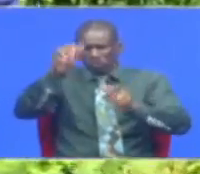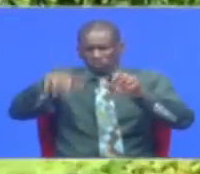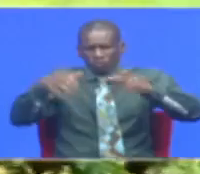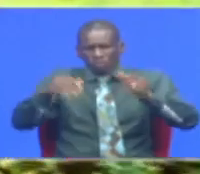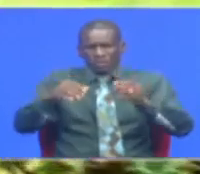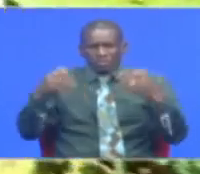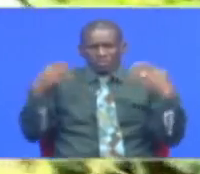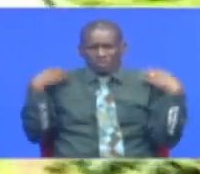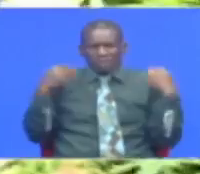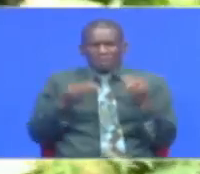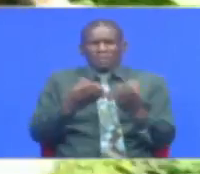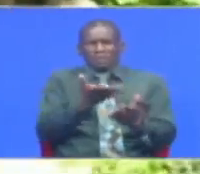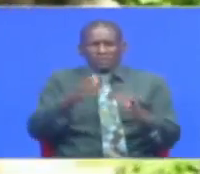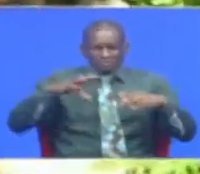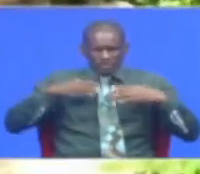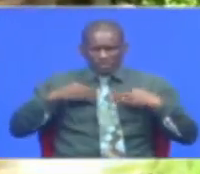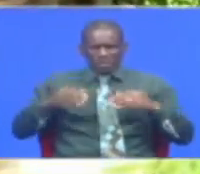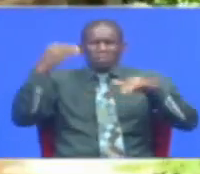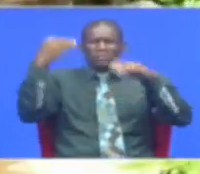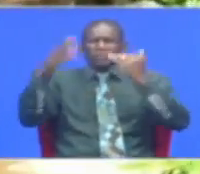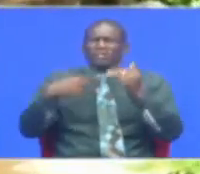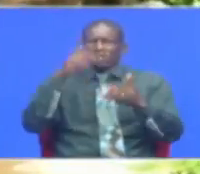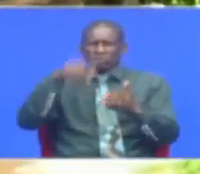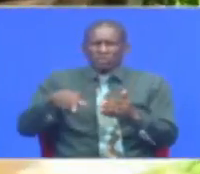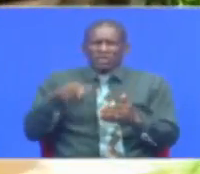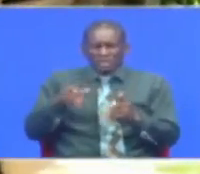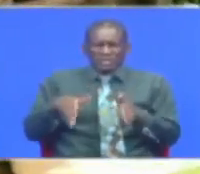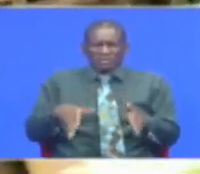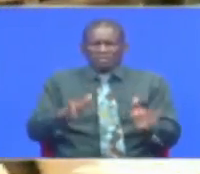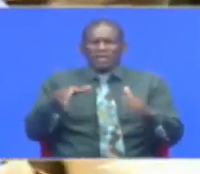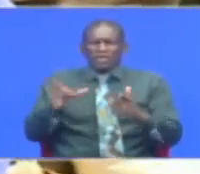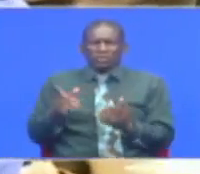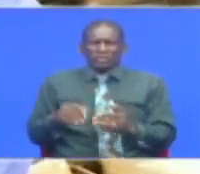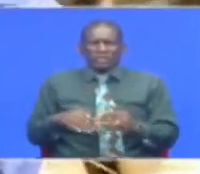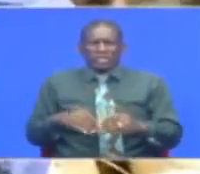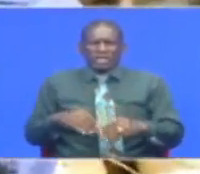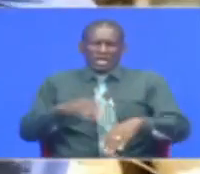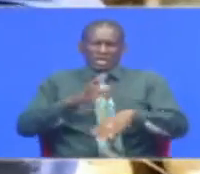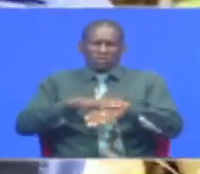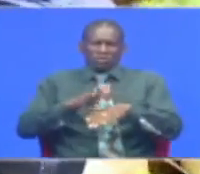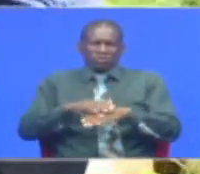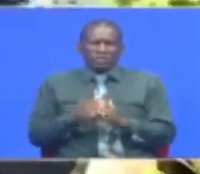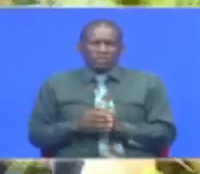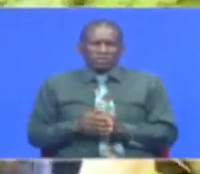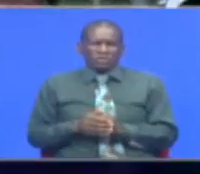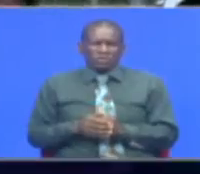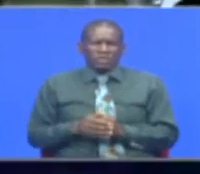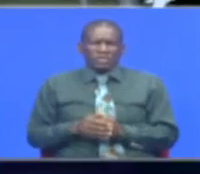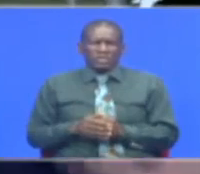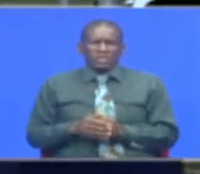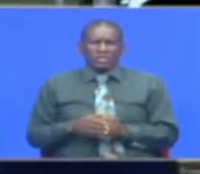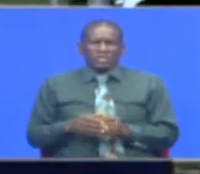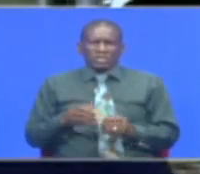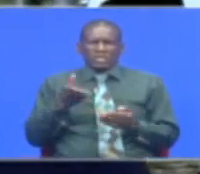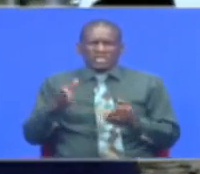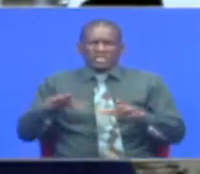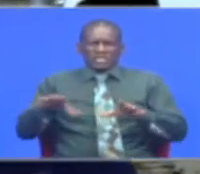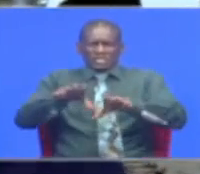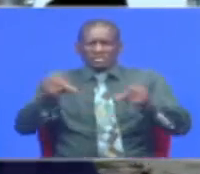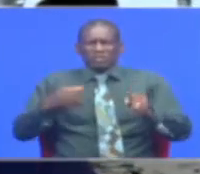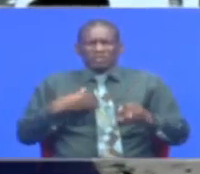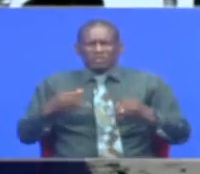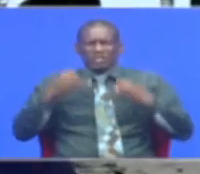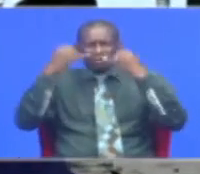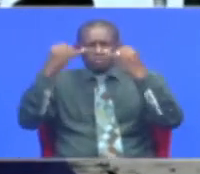this concept. Experts say such methods are very productive. Farmers learn in many ways. They have access to information online